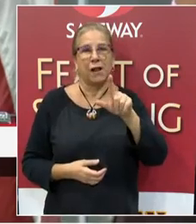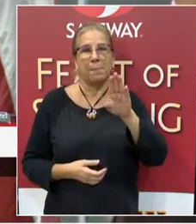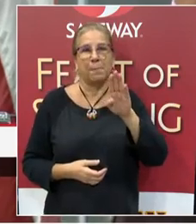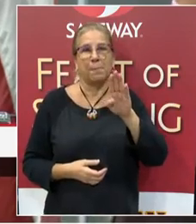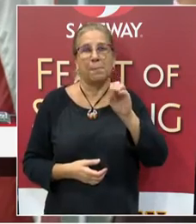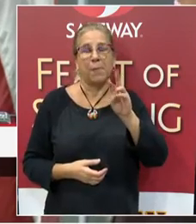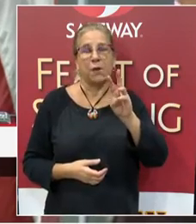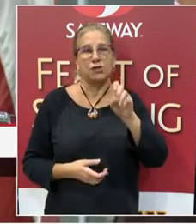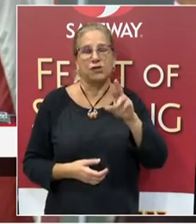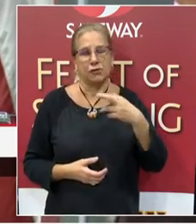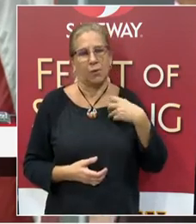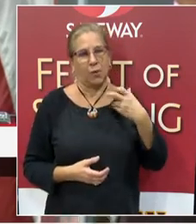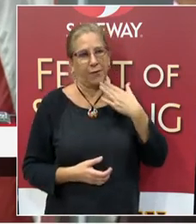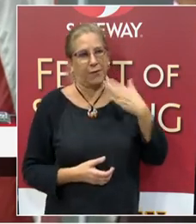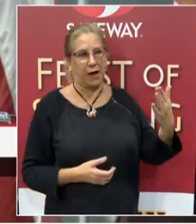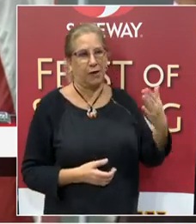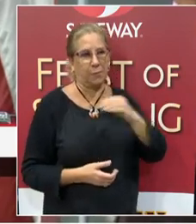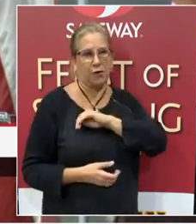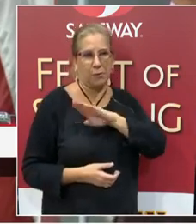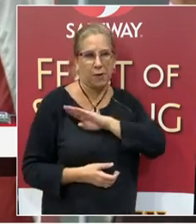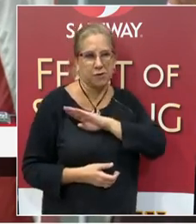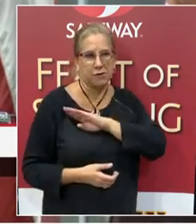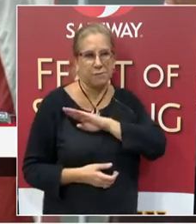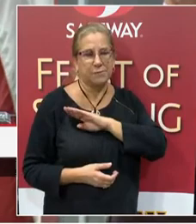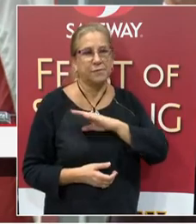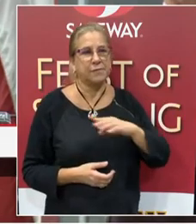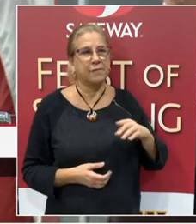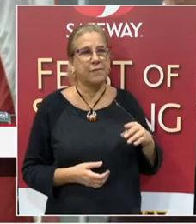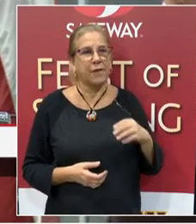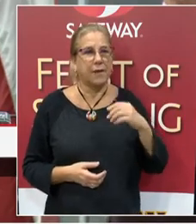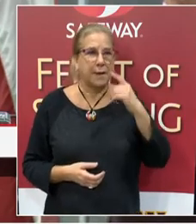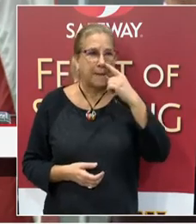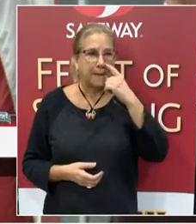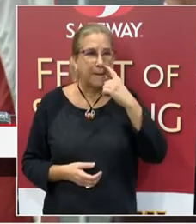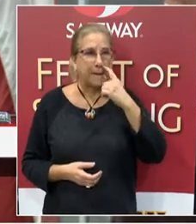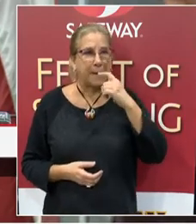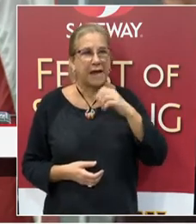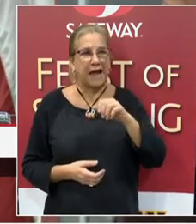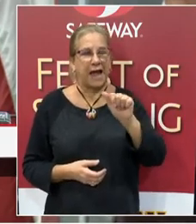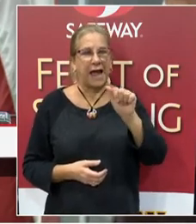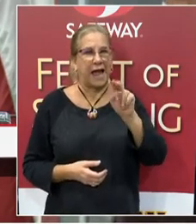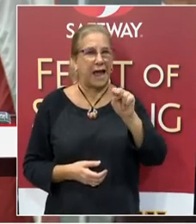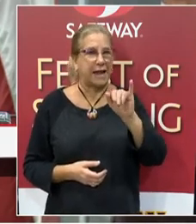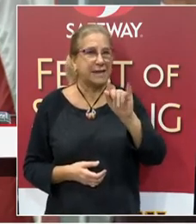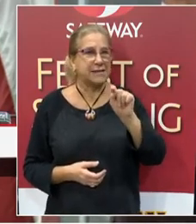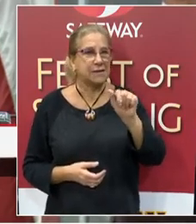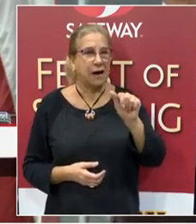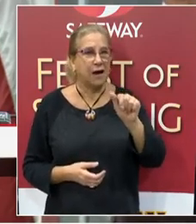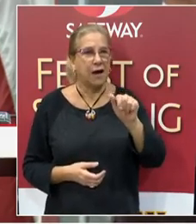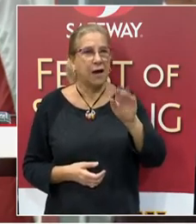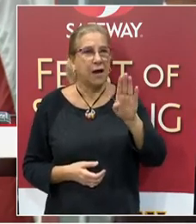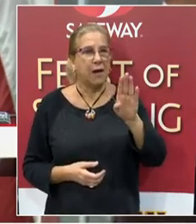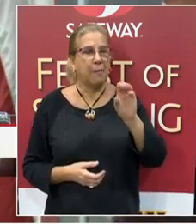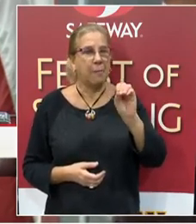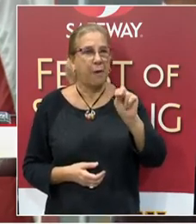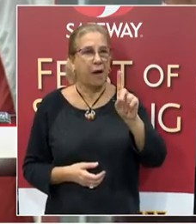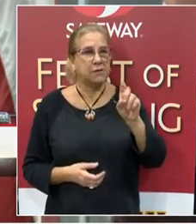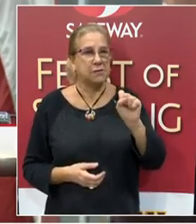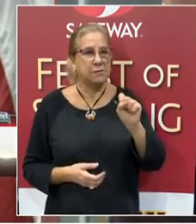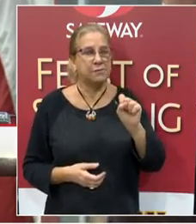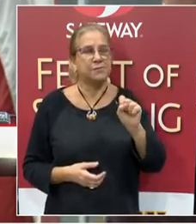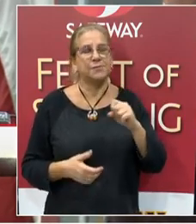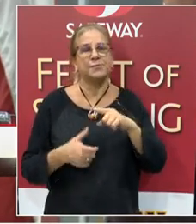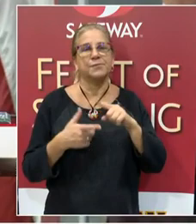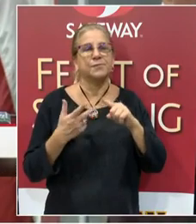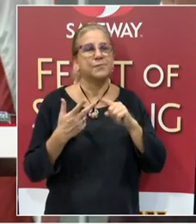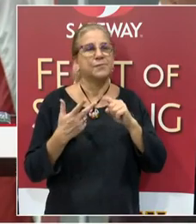Council Member Anita Buns, Council Member Christina Henderson, Council Member Kenyon McDuffie, Council Member